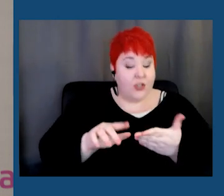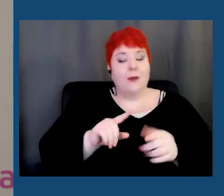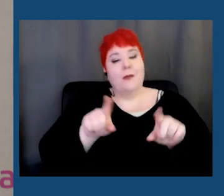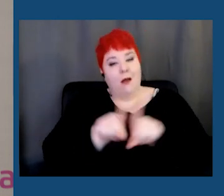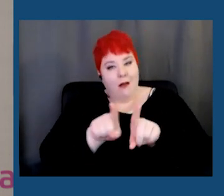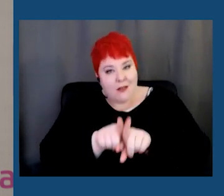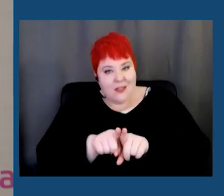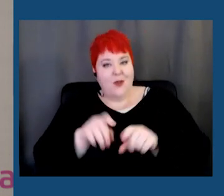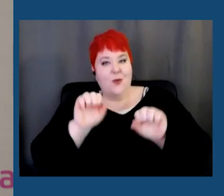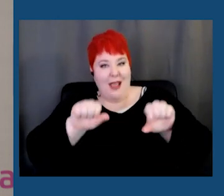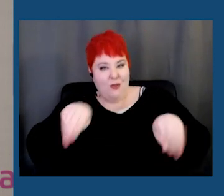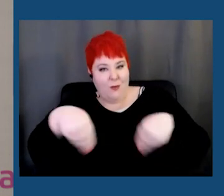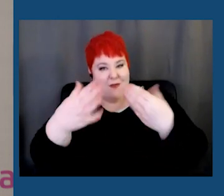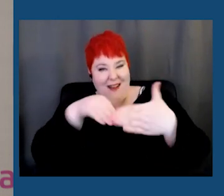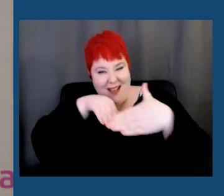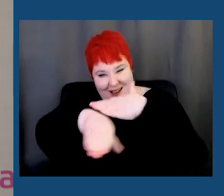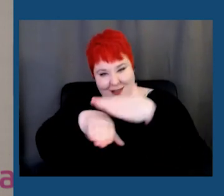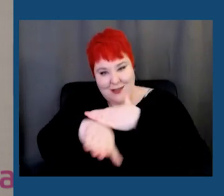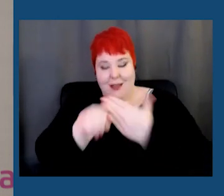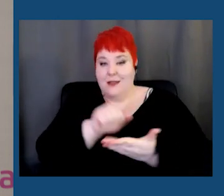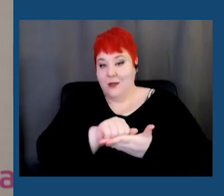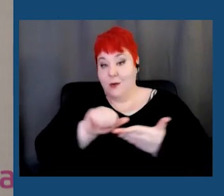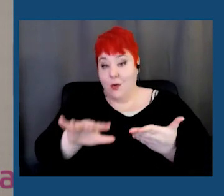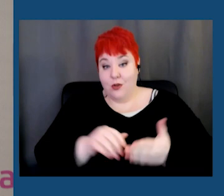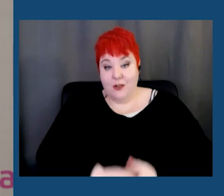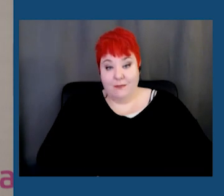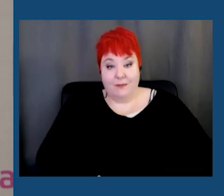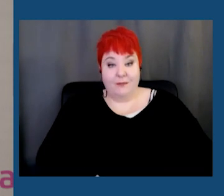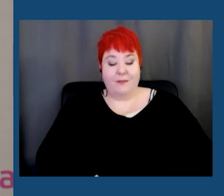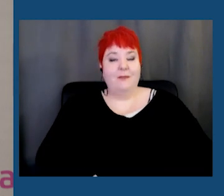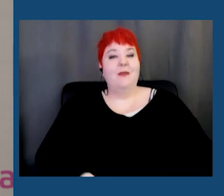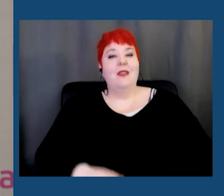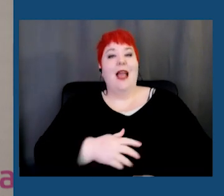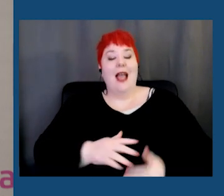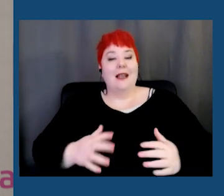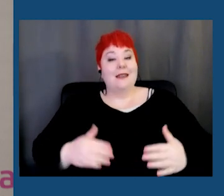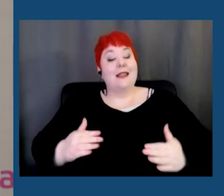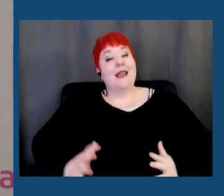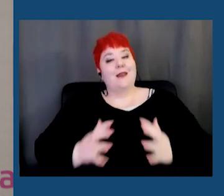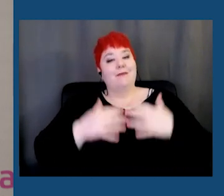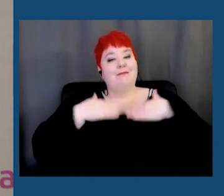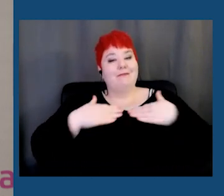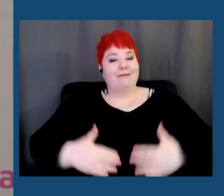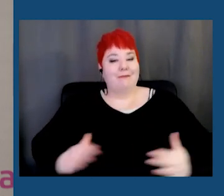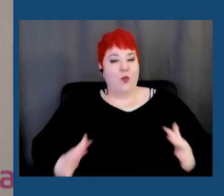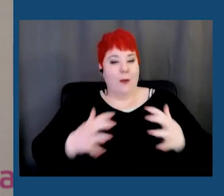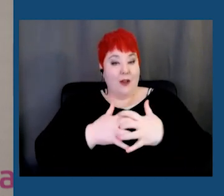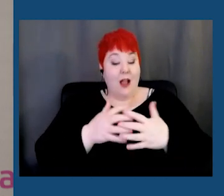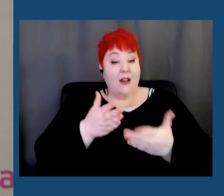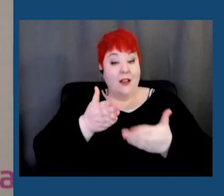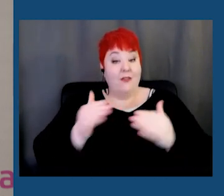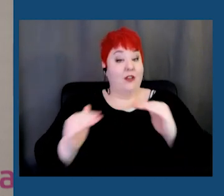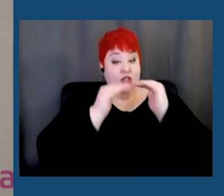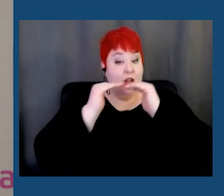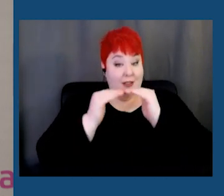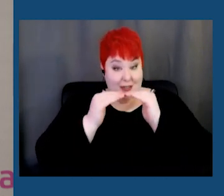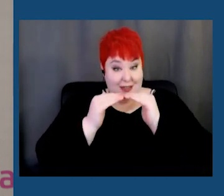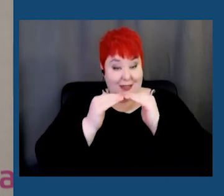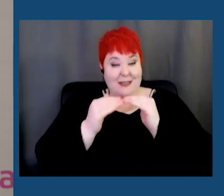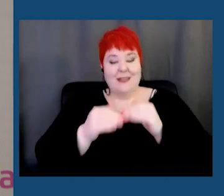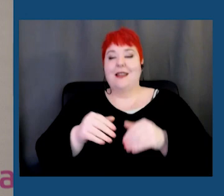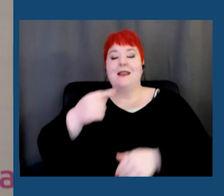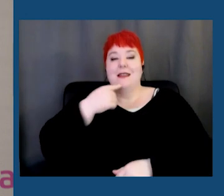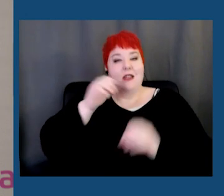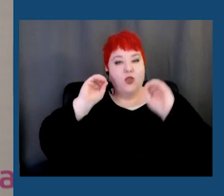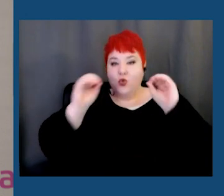to abortion. As the reproductive justice organization Sister Song states, there is no choice where there